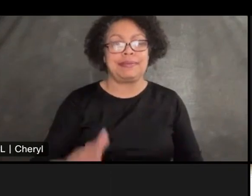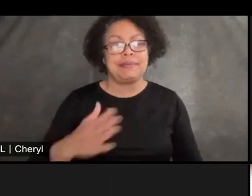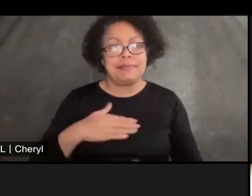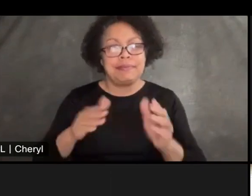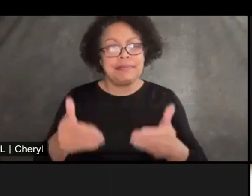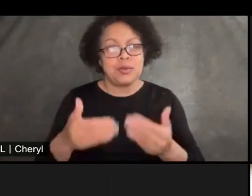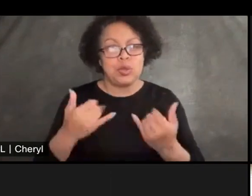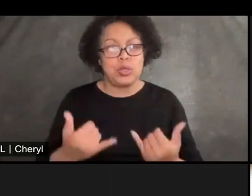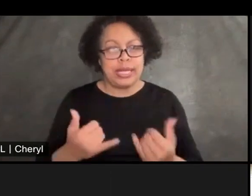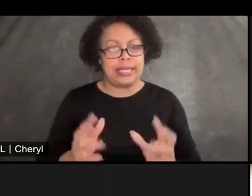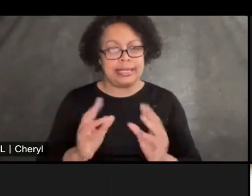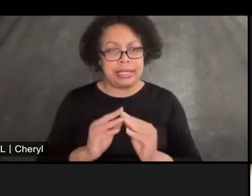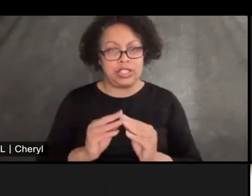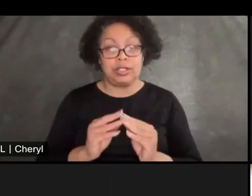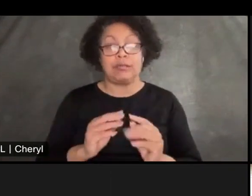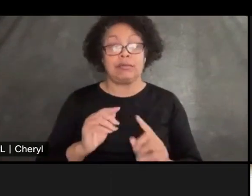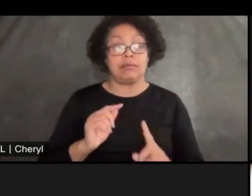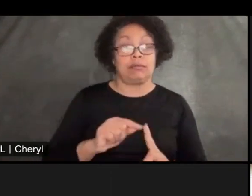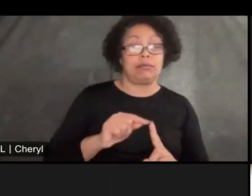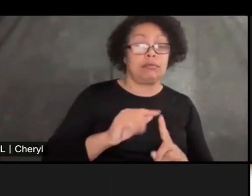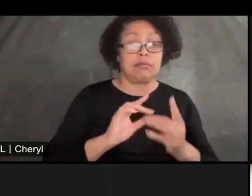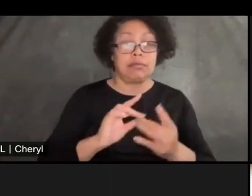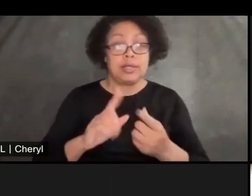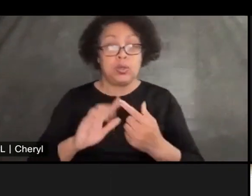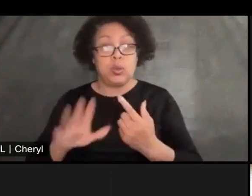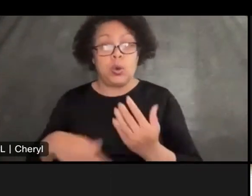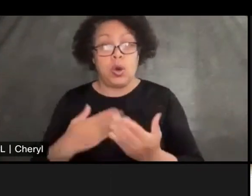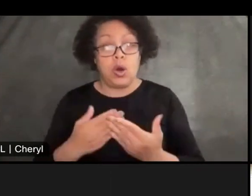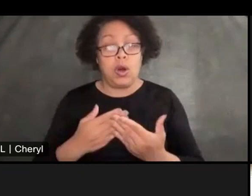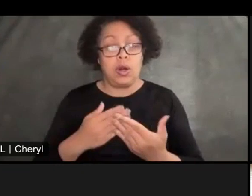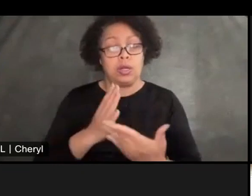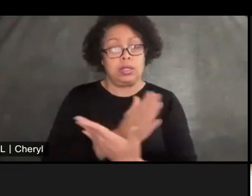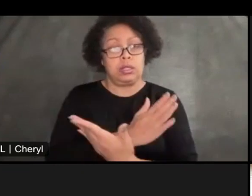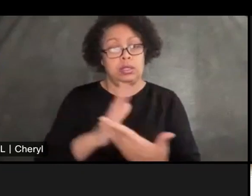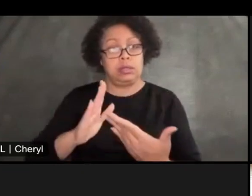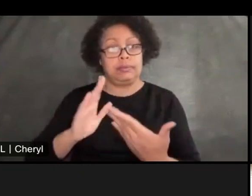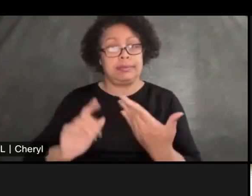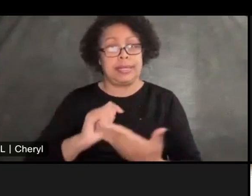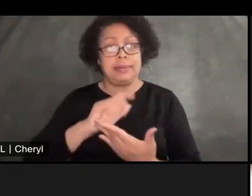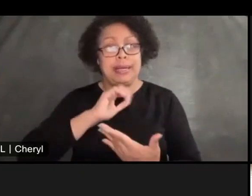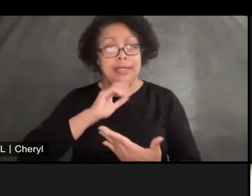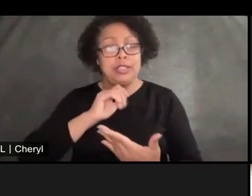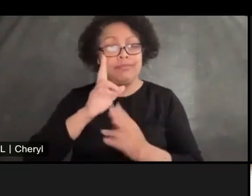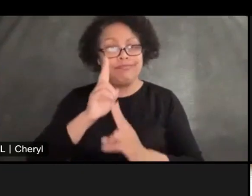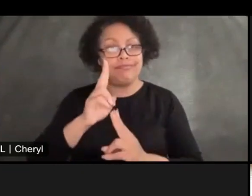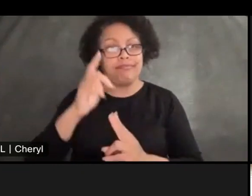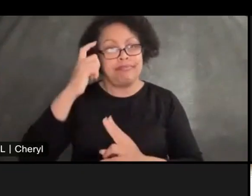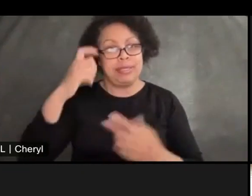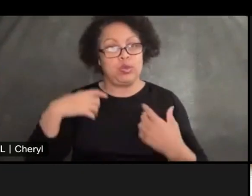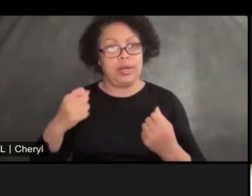a tool that is applicable to all stages and in honor of Mental Health Awareness